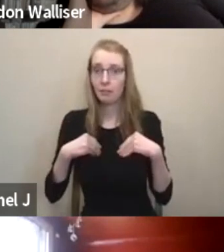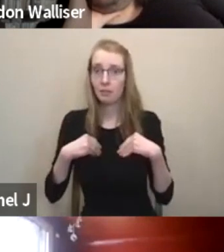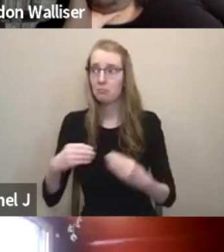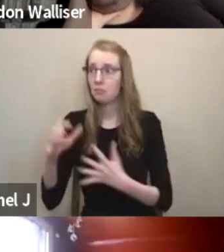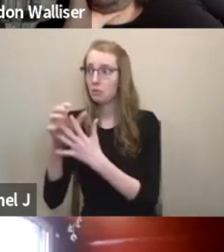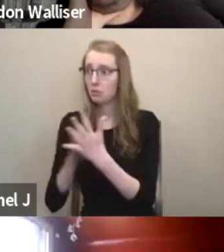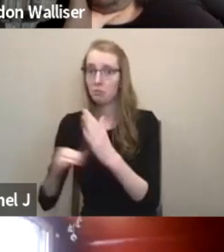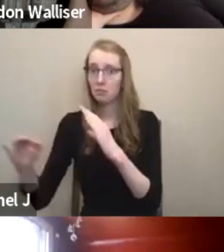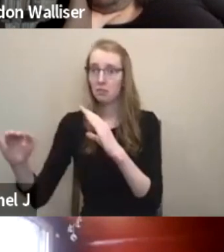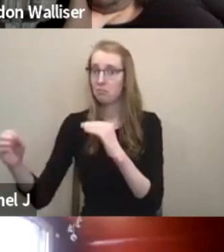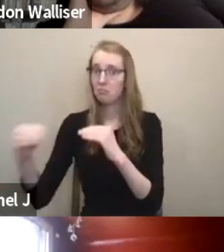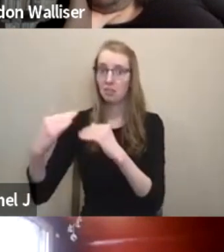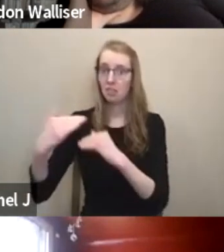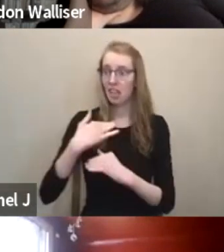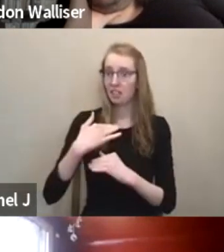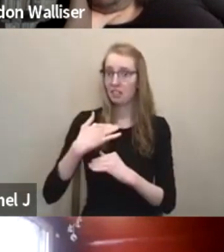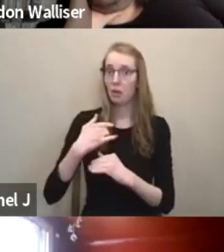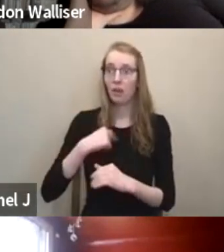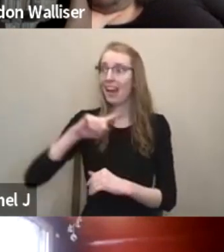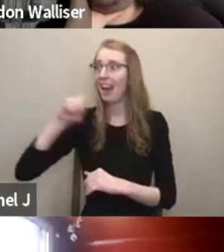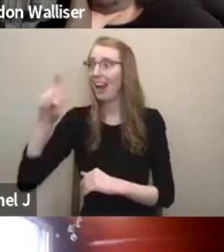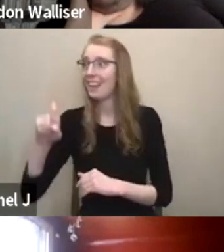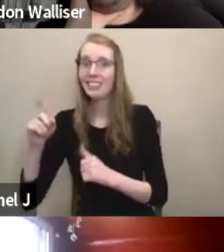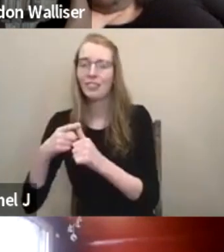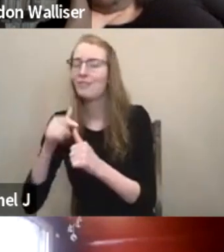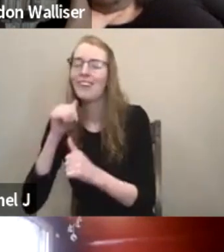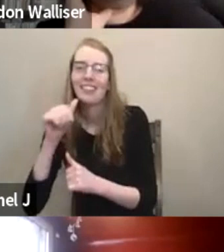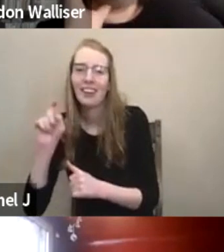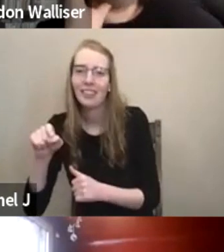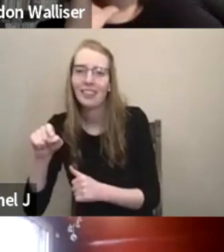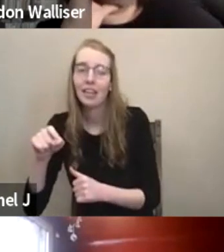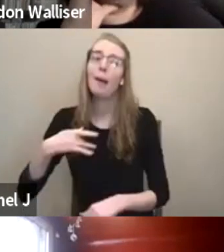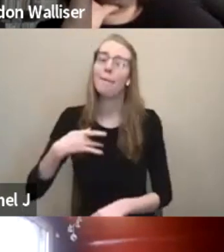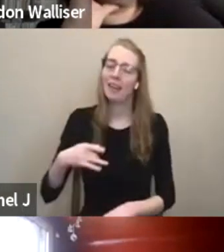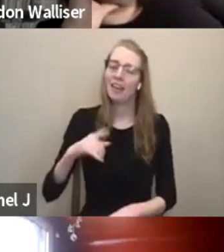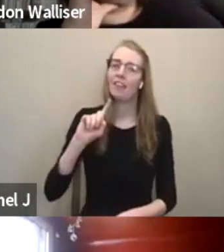that do that. Right? Often you have to be invited to submit your script.